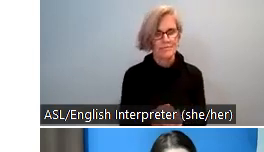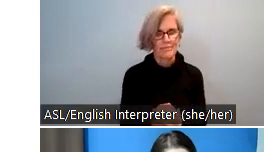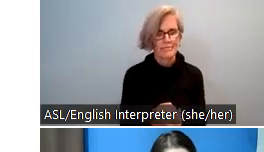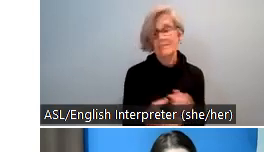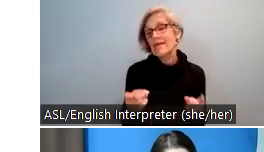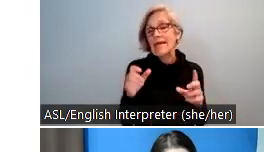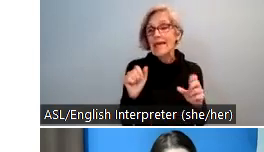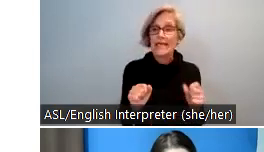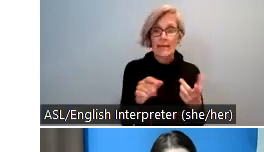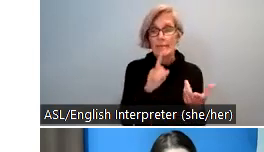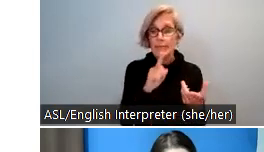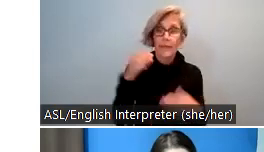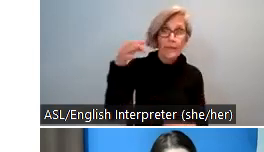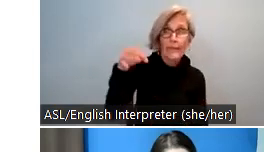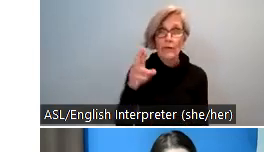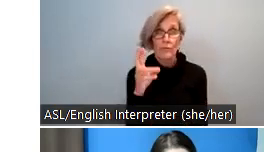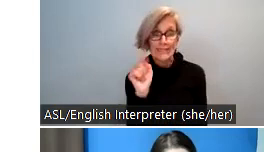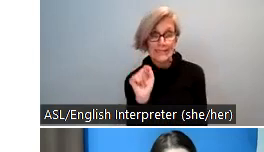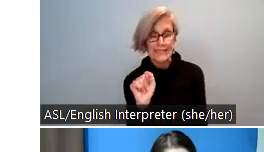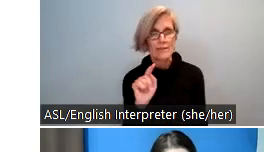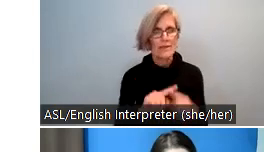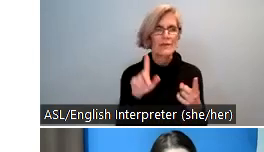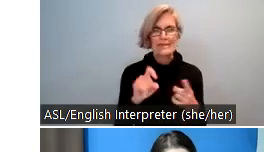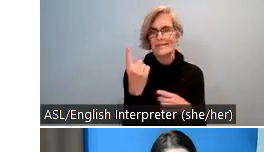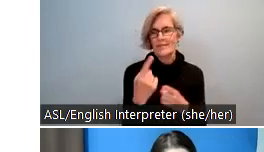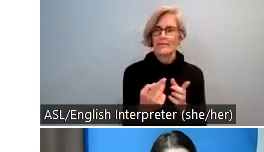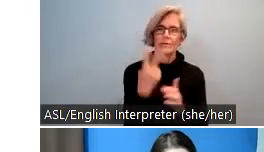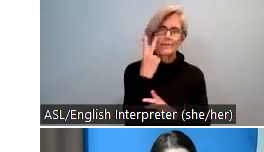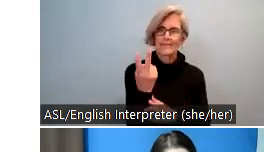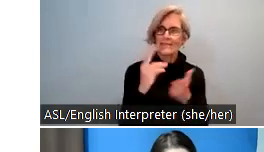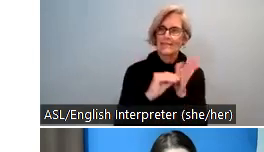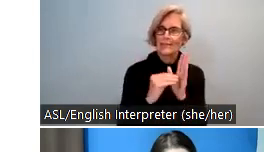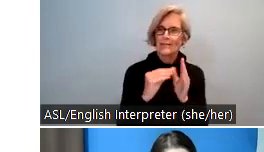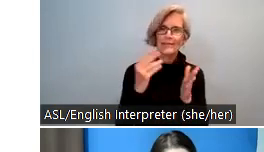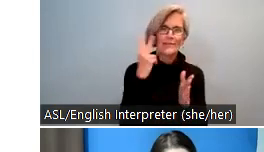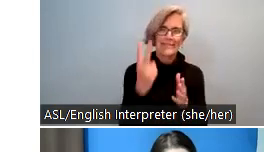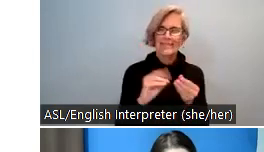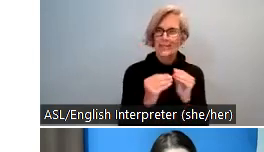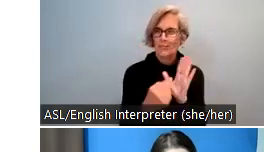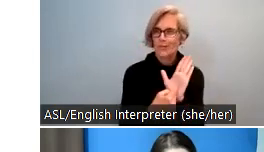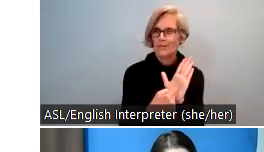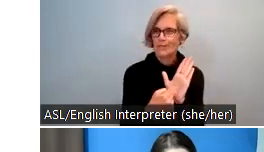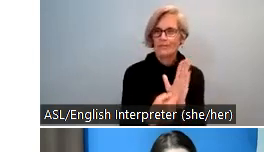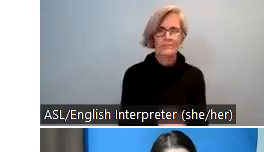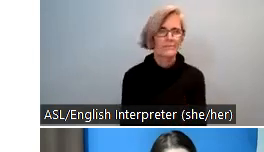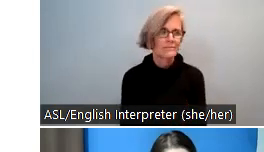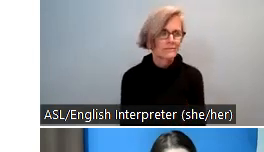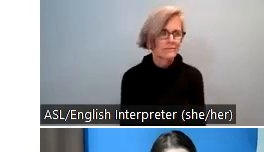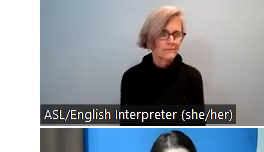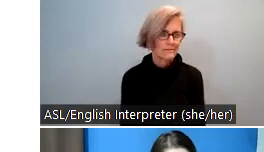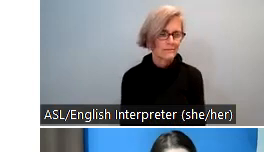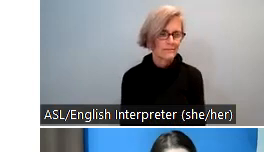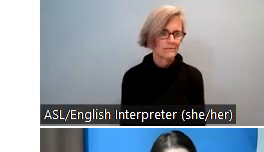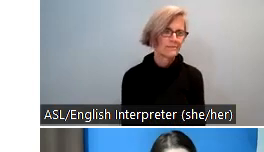need something that provides the amount of that estimate from the vendor. After entering your